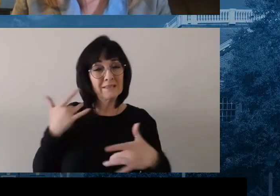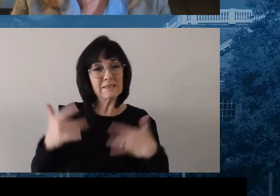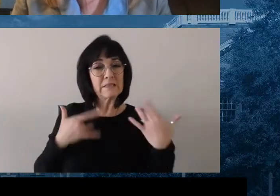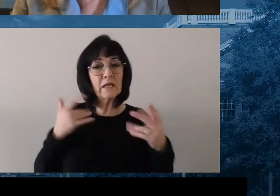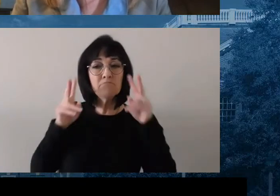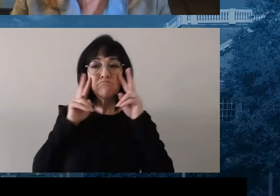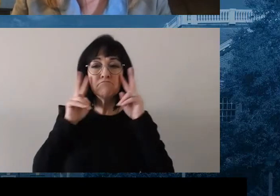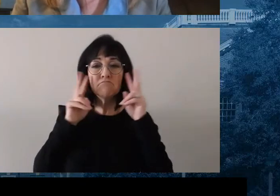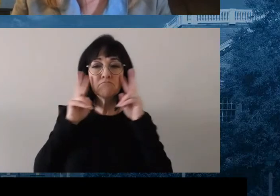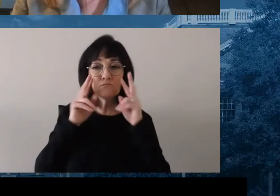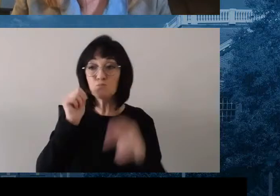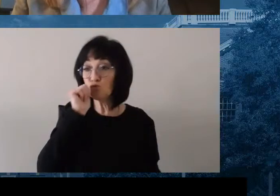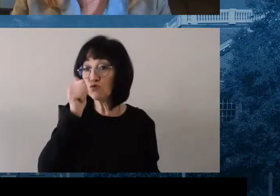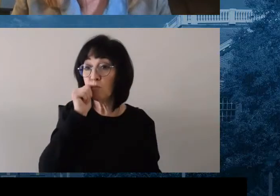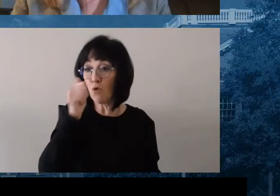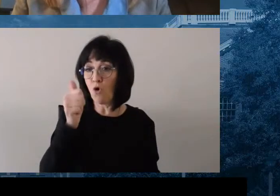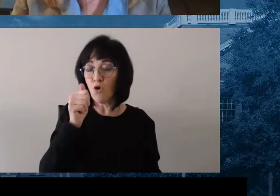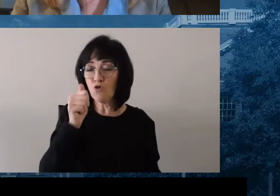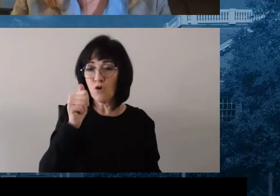goes tomorrow.